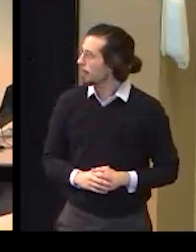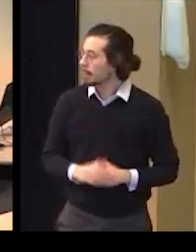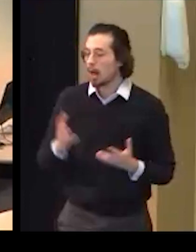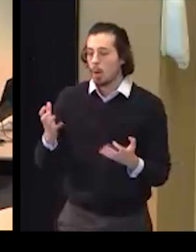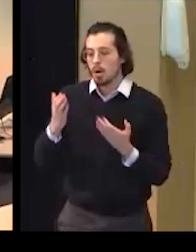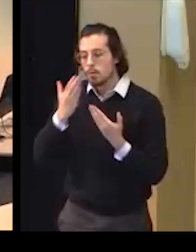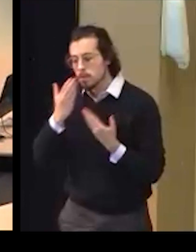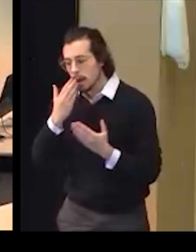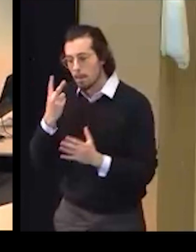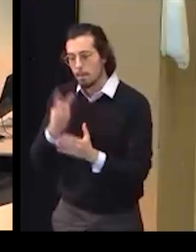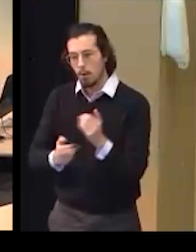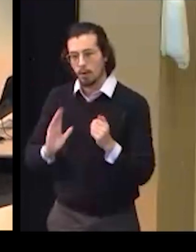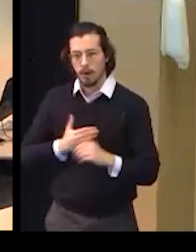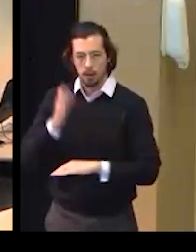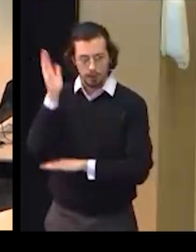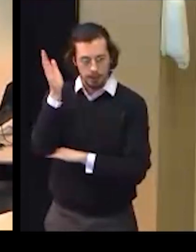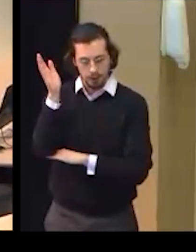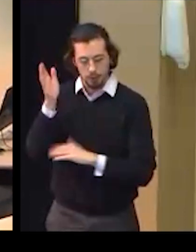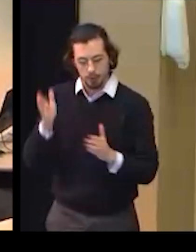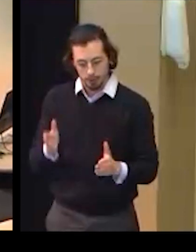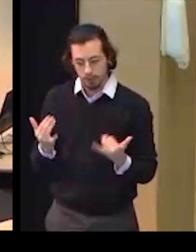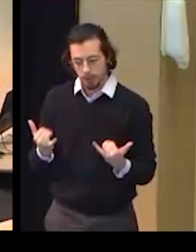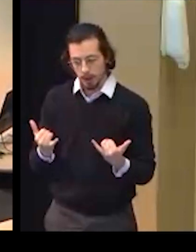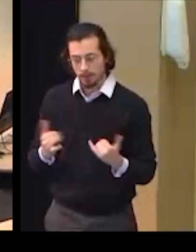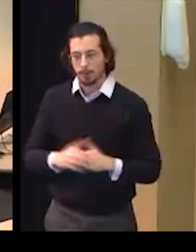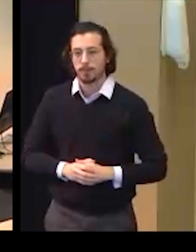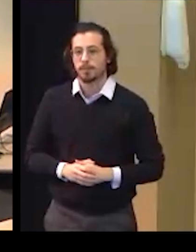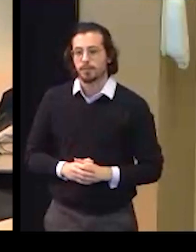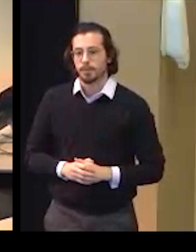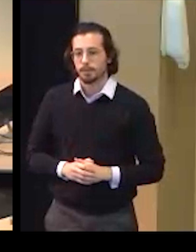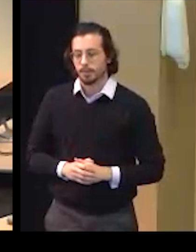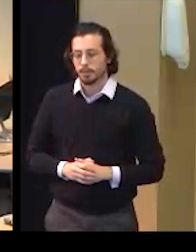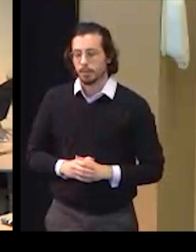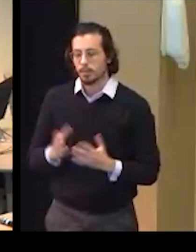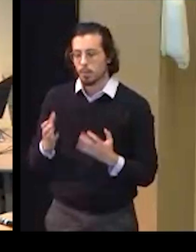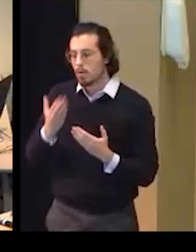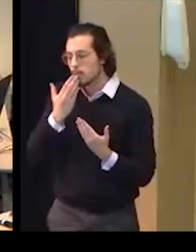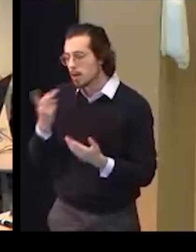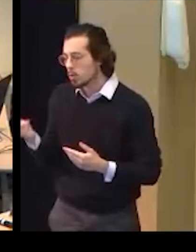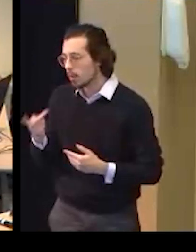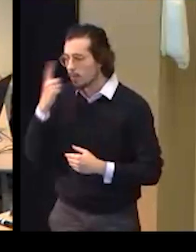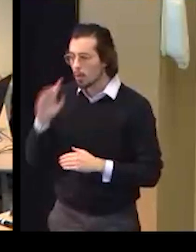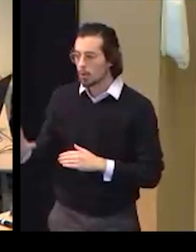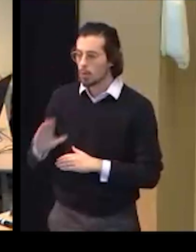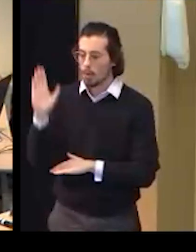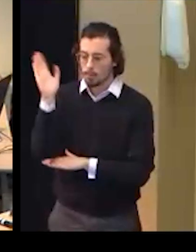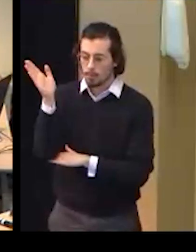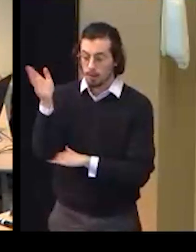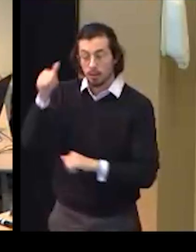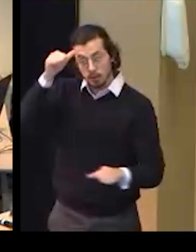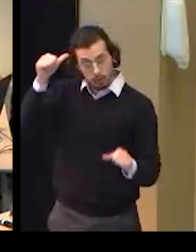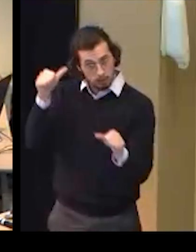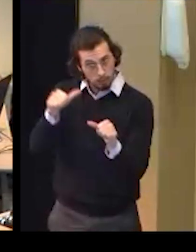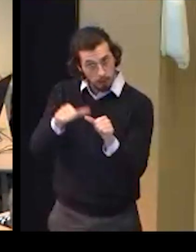Excellent, and thanks both of you, Dr. Privitera and Ms. Joyce Parker, for your presentations. Remember